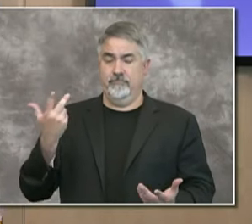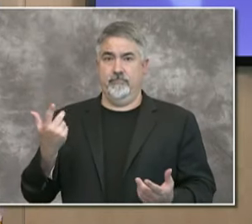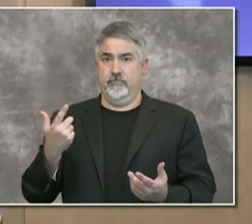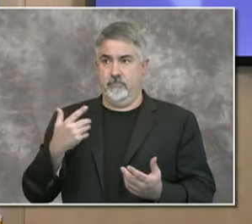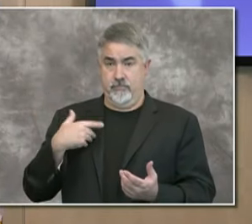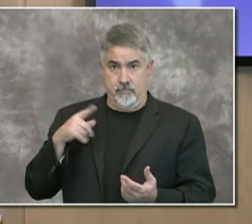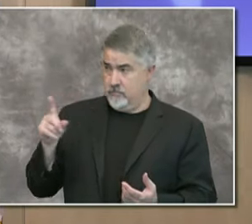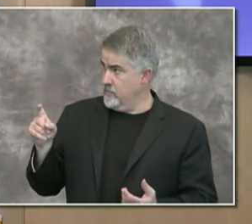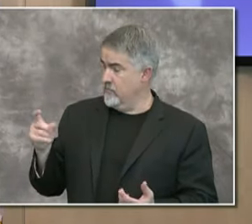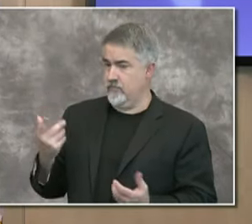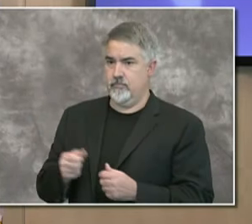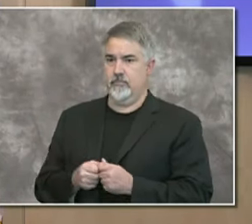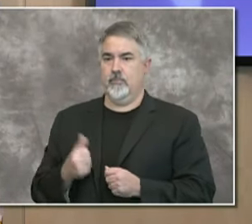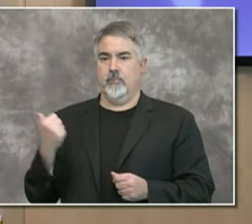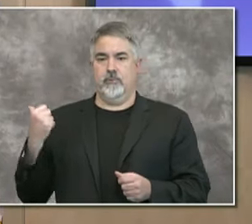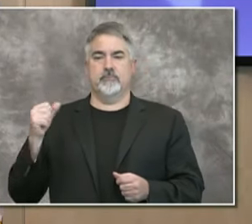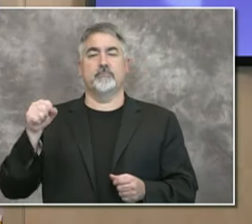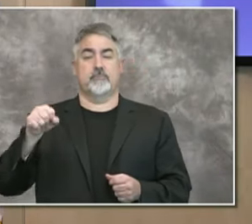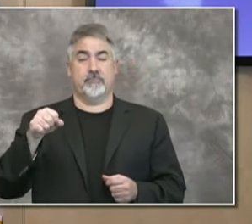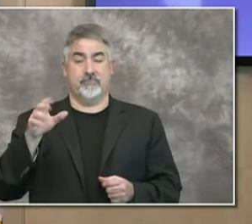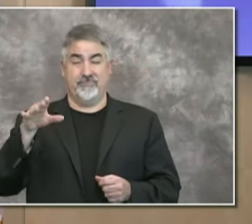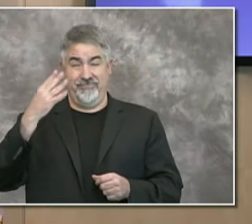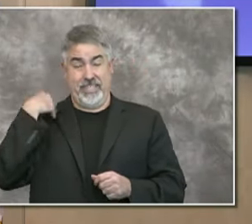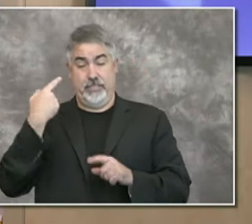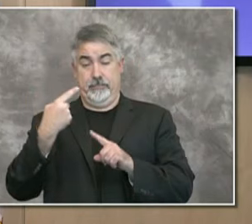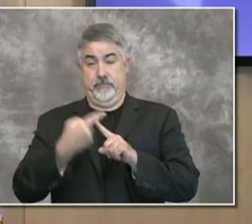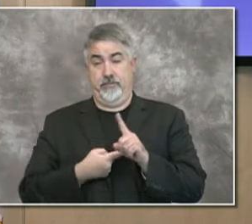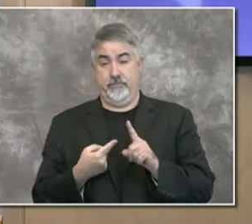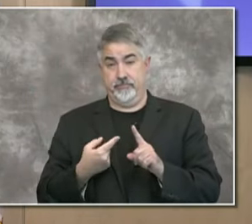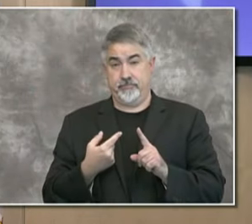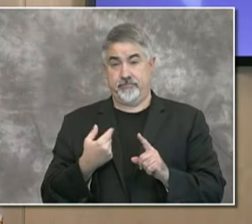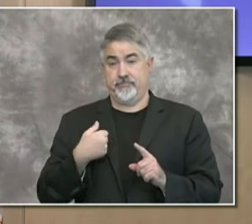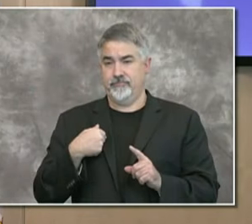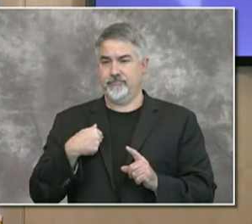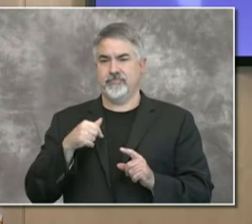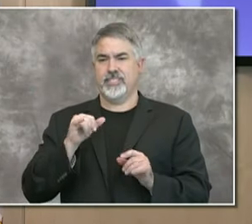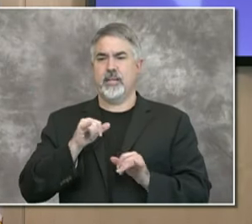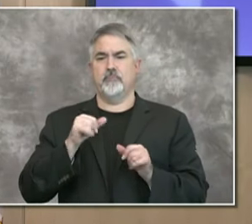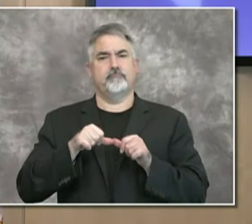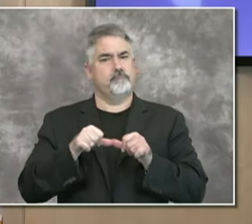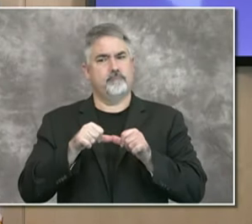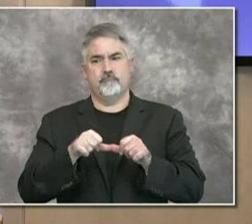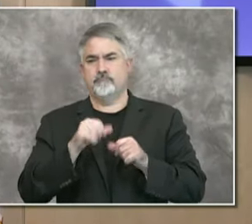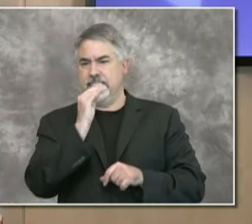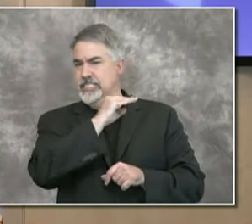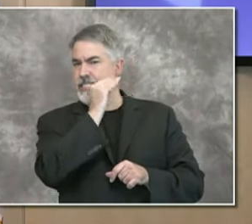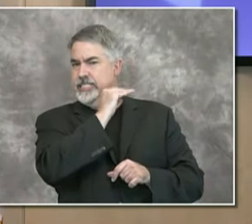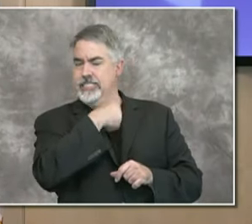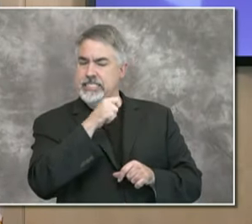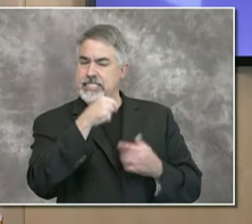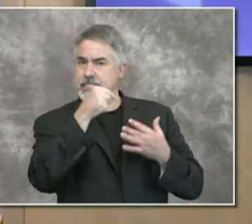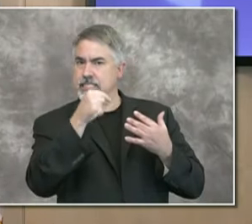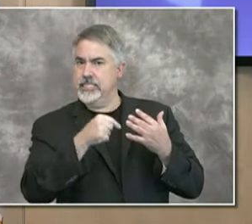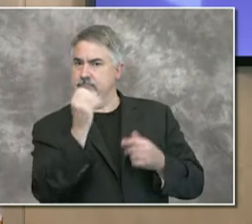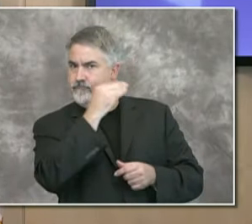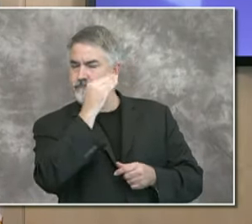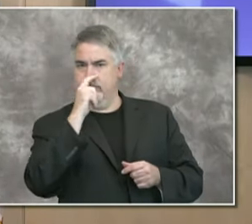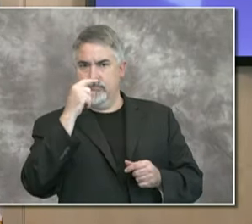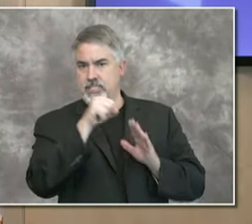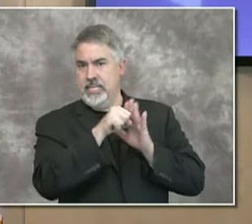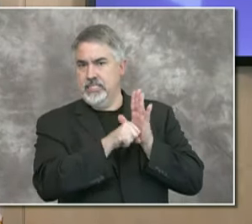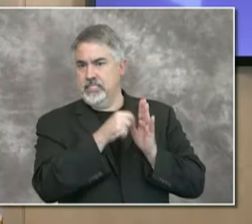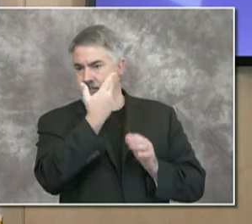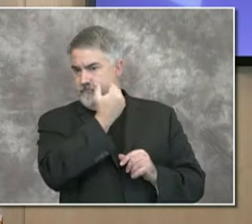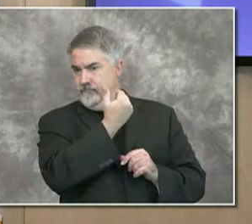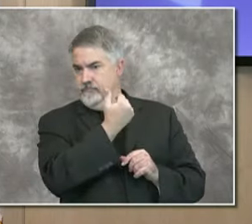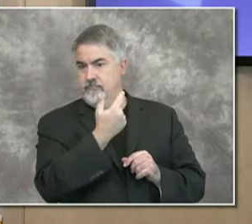like in this past month, we will continue to submit resource requests to the state based on our need here